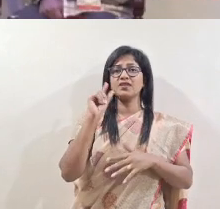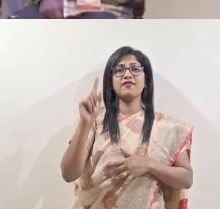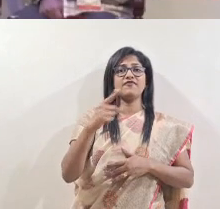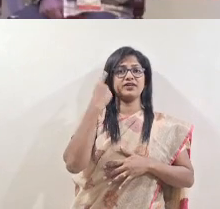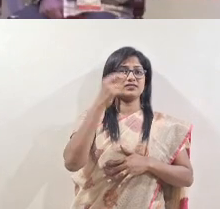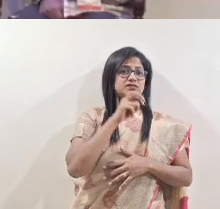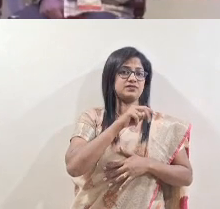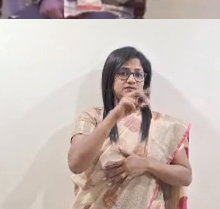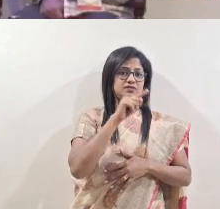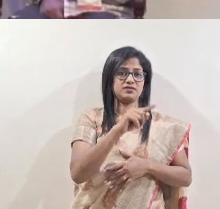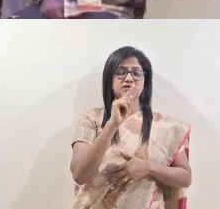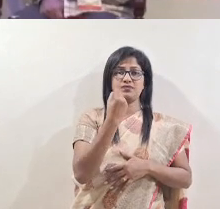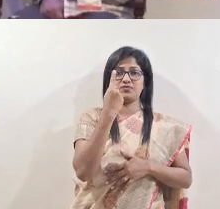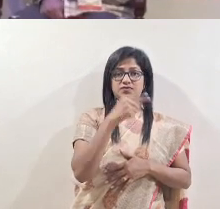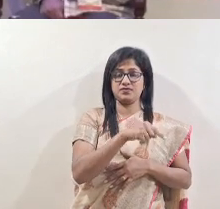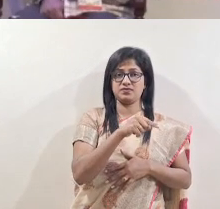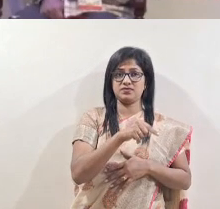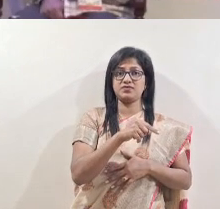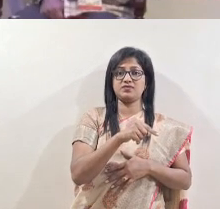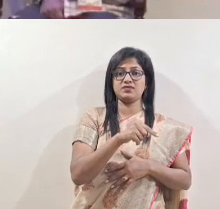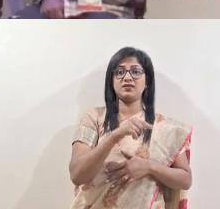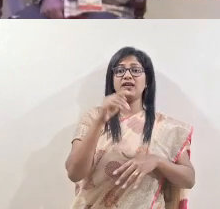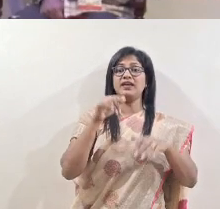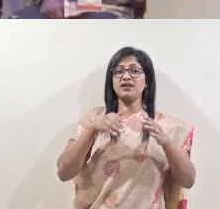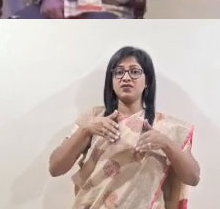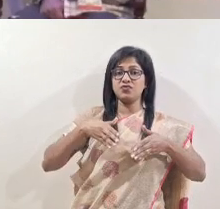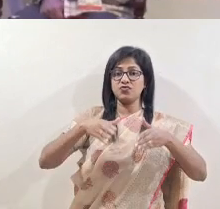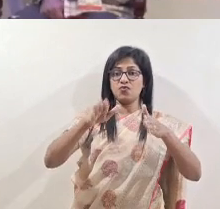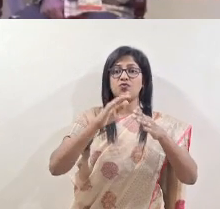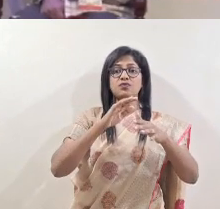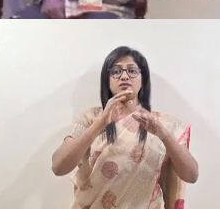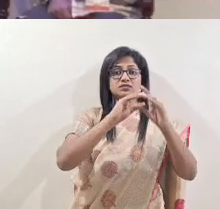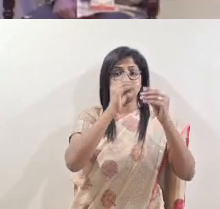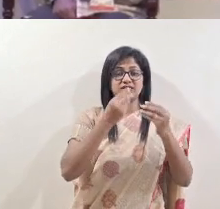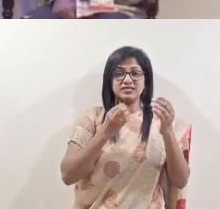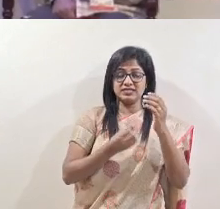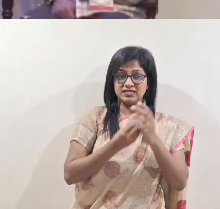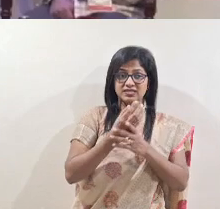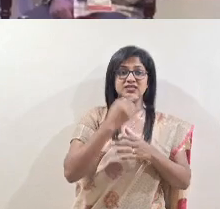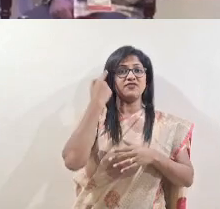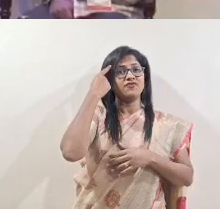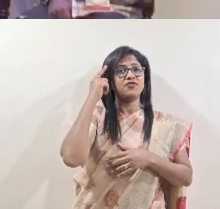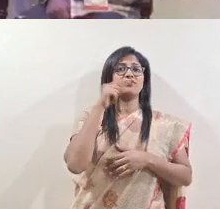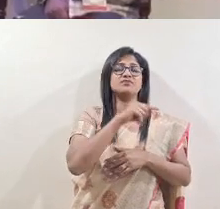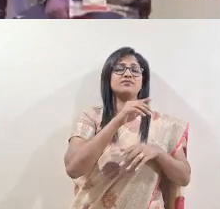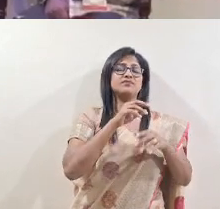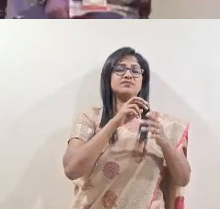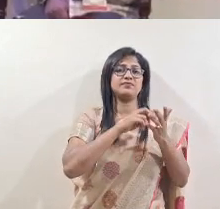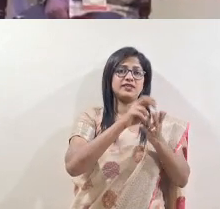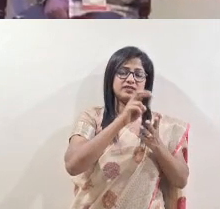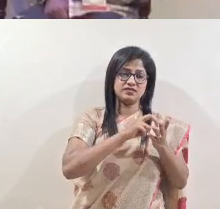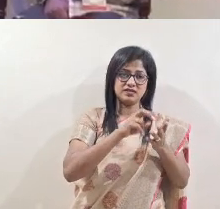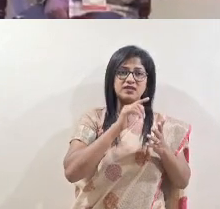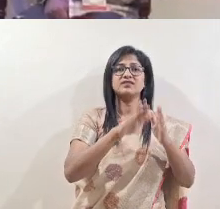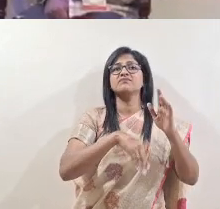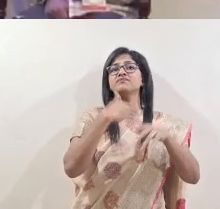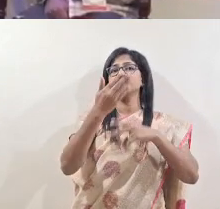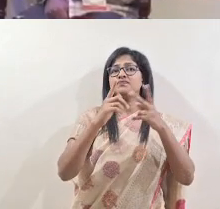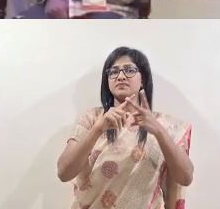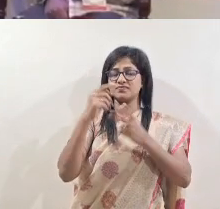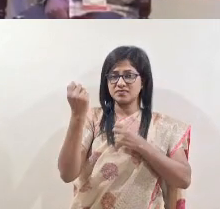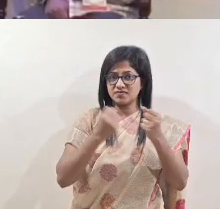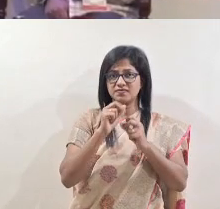be pedestrians, because initially the roads were designed only for pedestrians. Then after that, cars and all those things come into